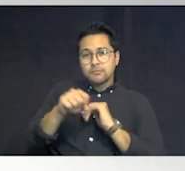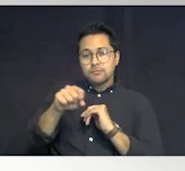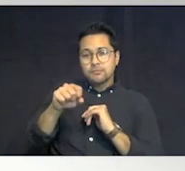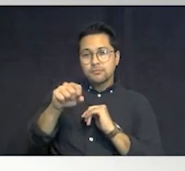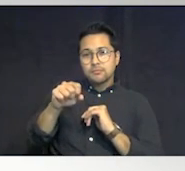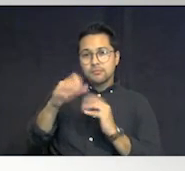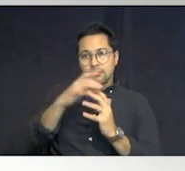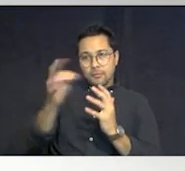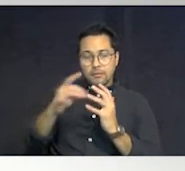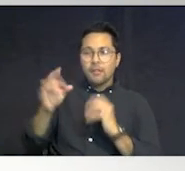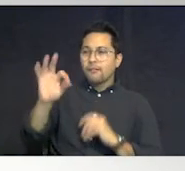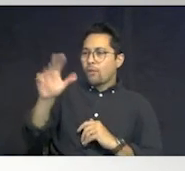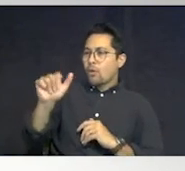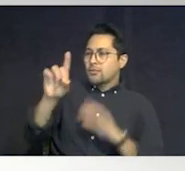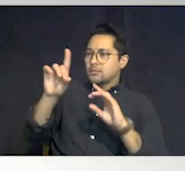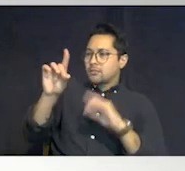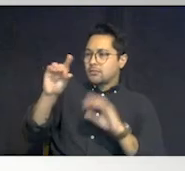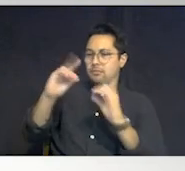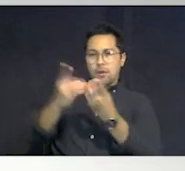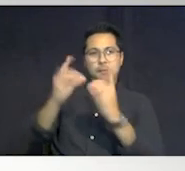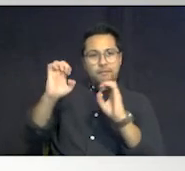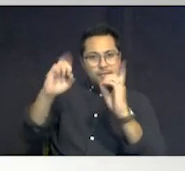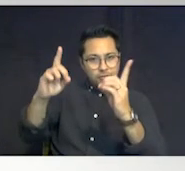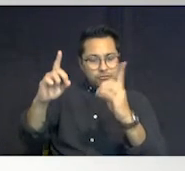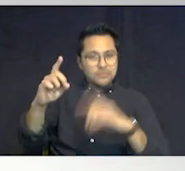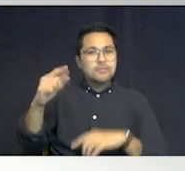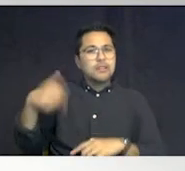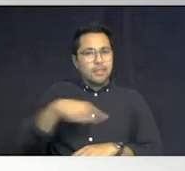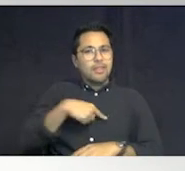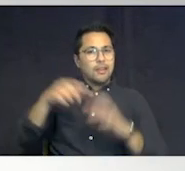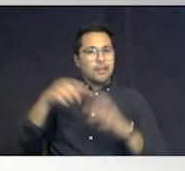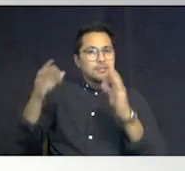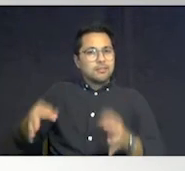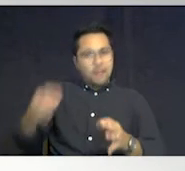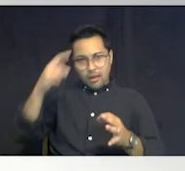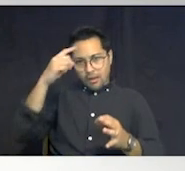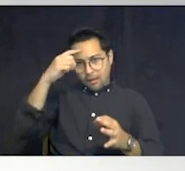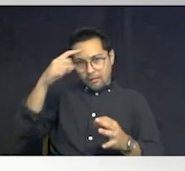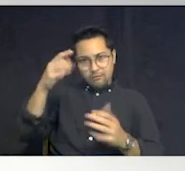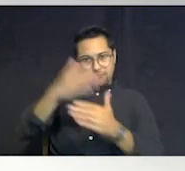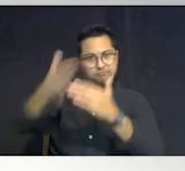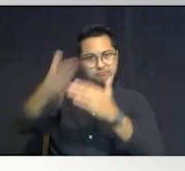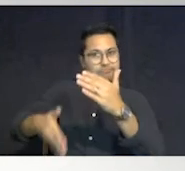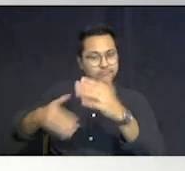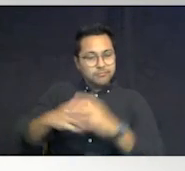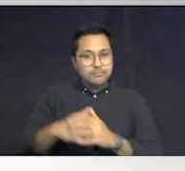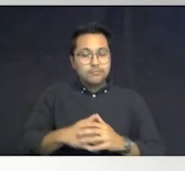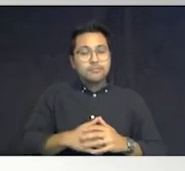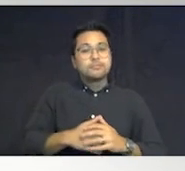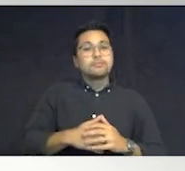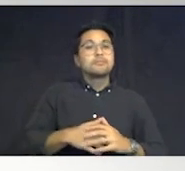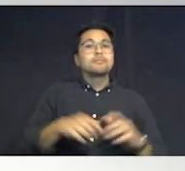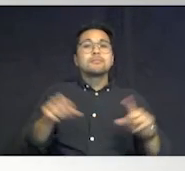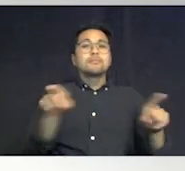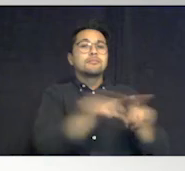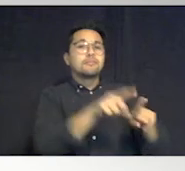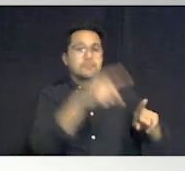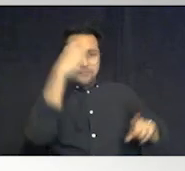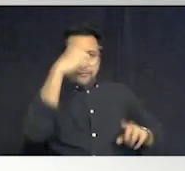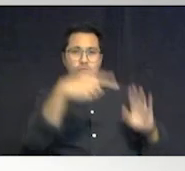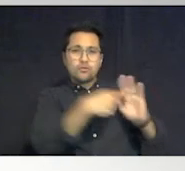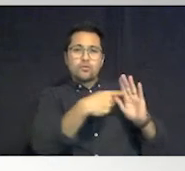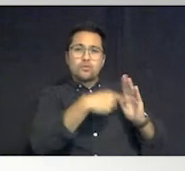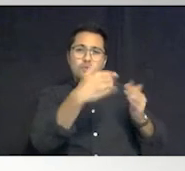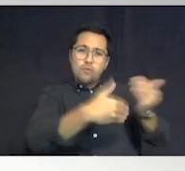be responsible for determining or making a decision on the matter. The same applies to the due process